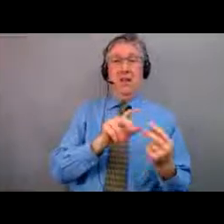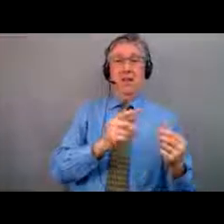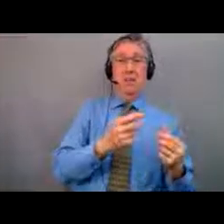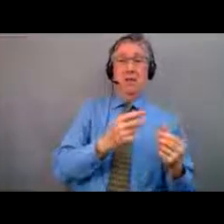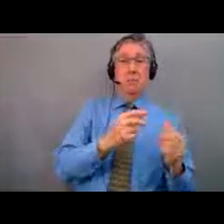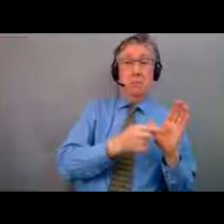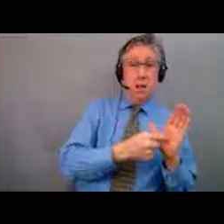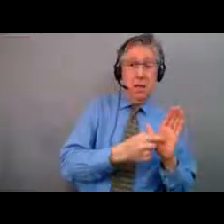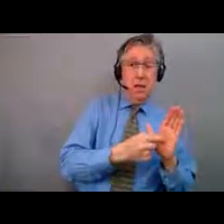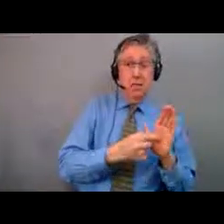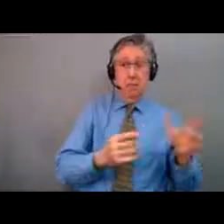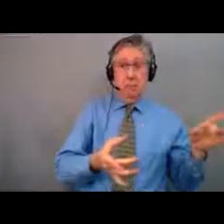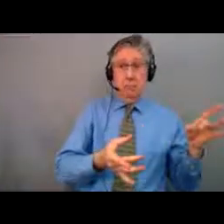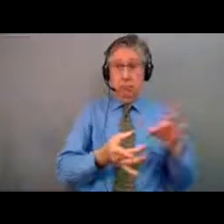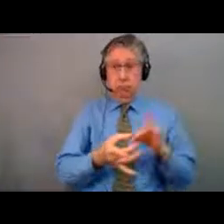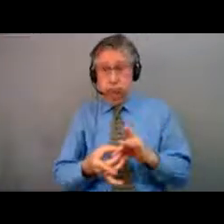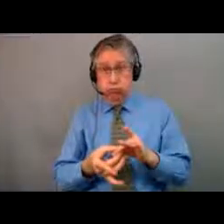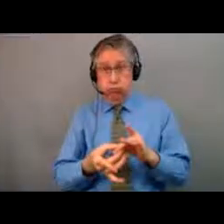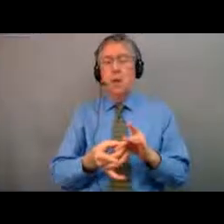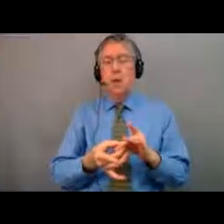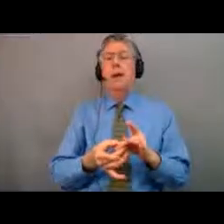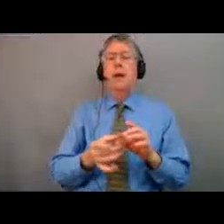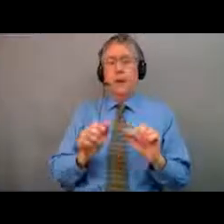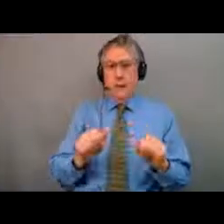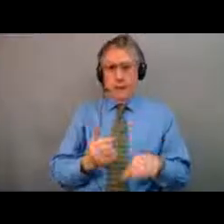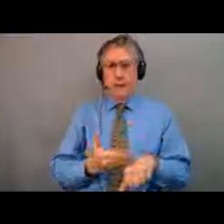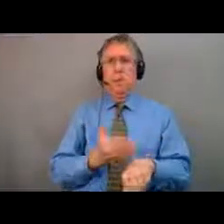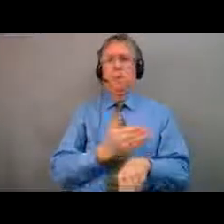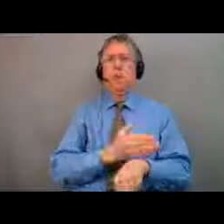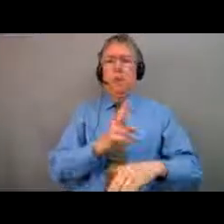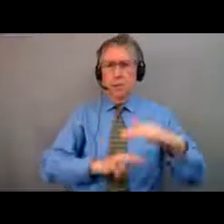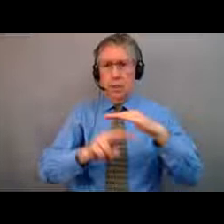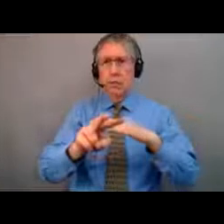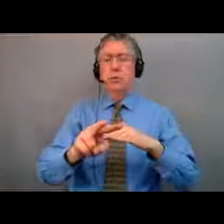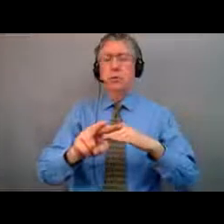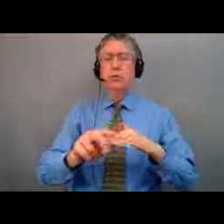snow precipitation prediction, as it allows the